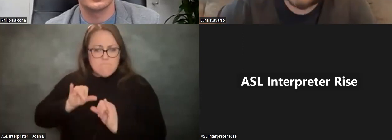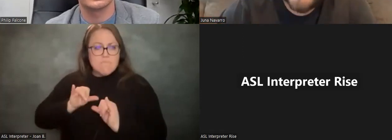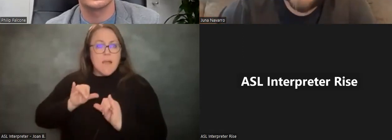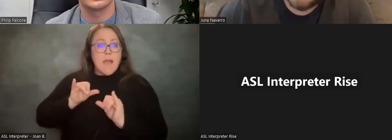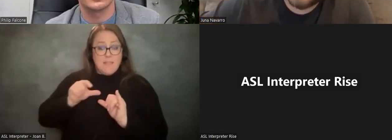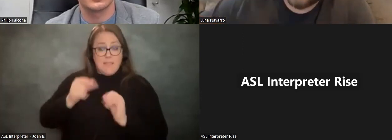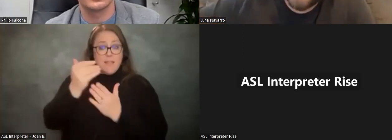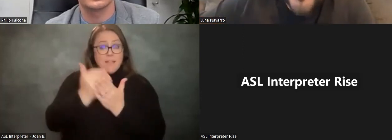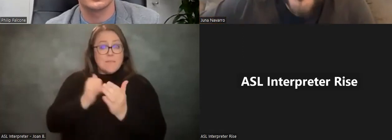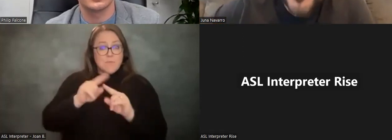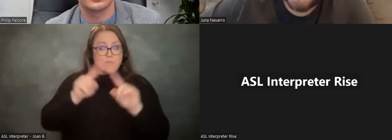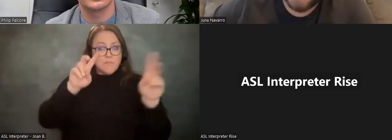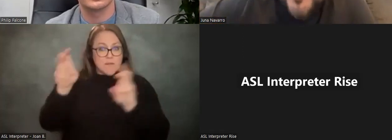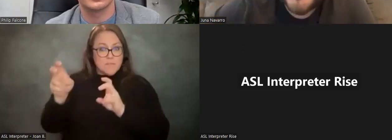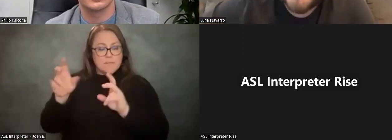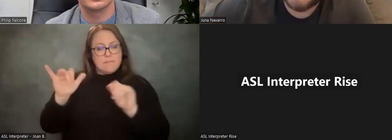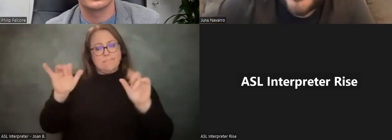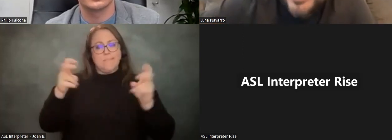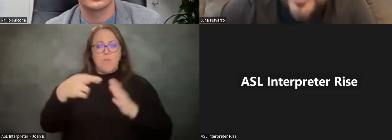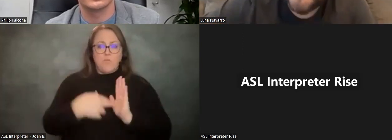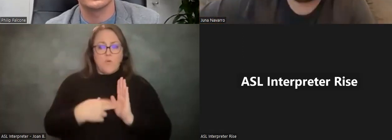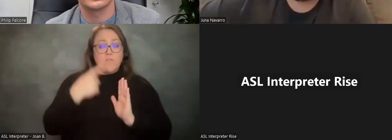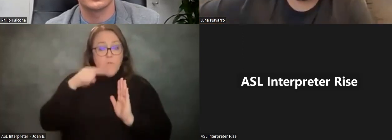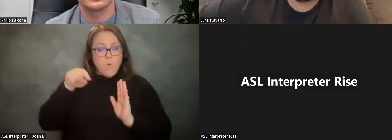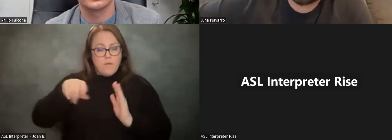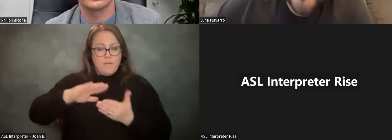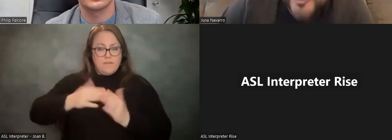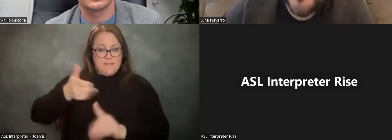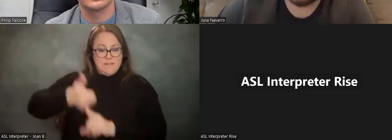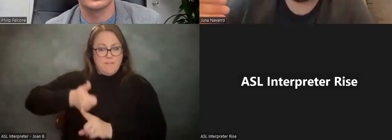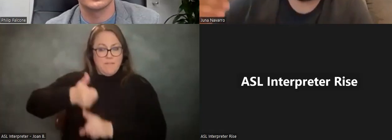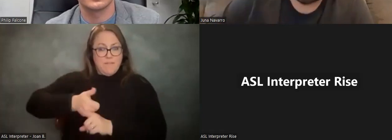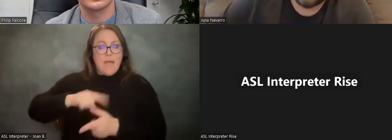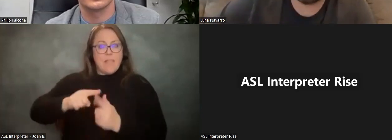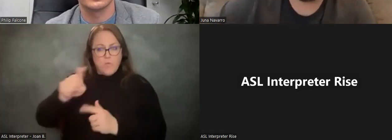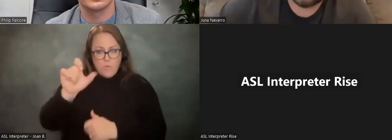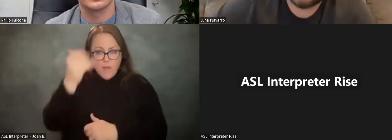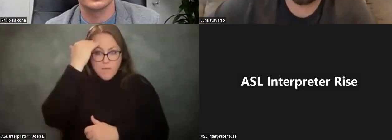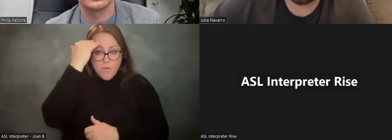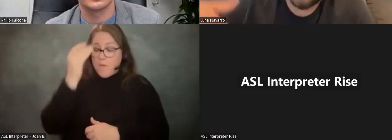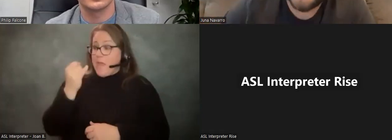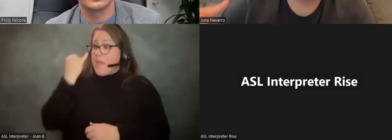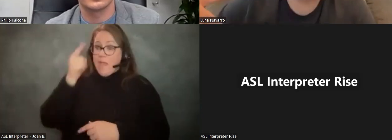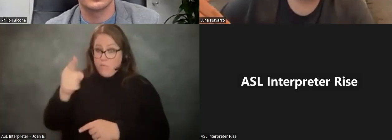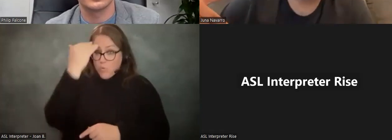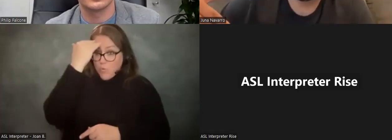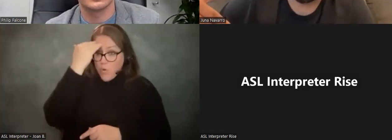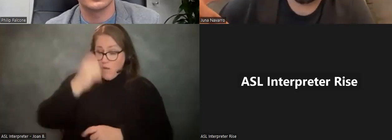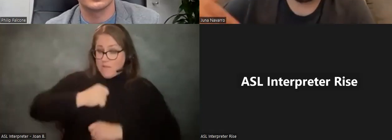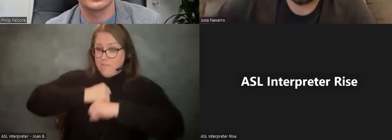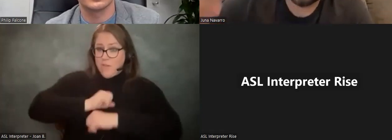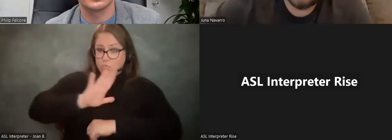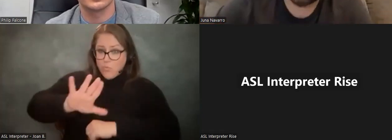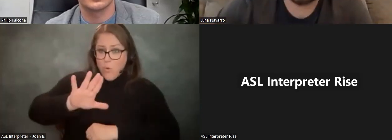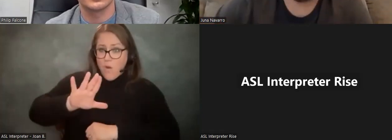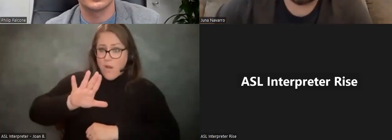list these topics that are the rule book for the city itself, and be informed. I think being informed and defending your practice